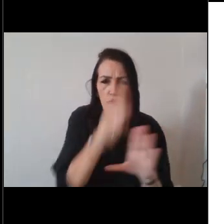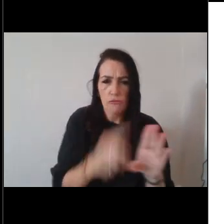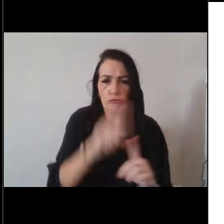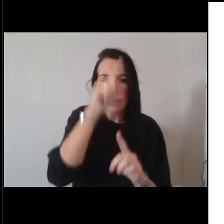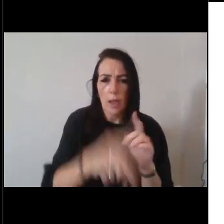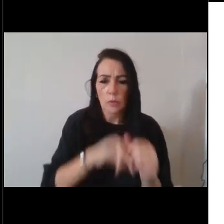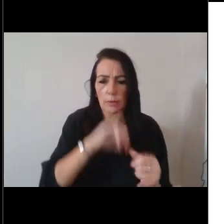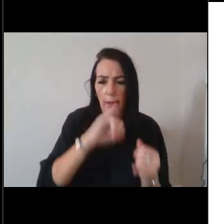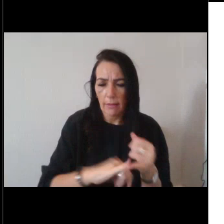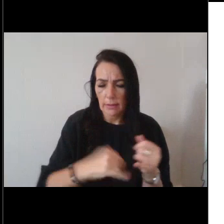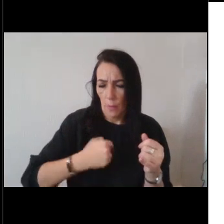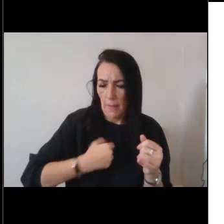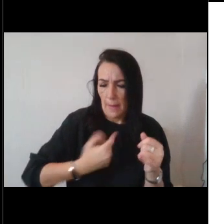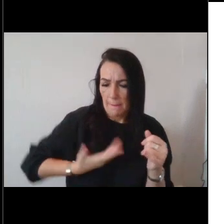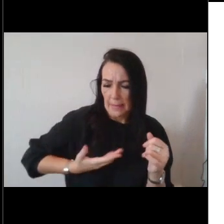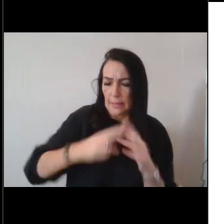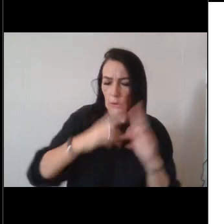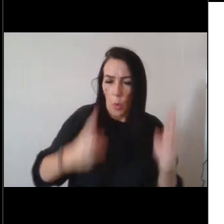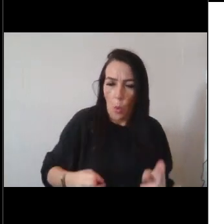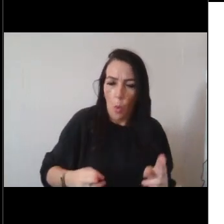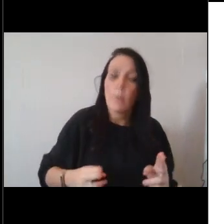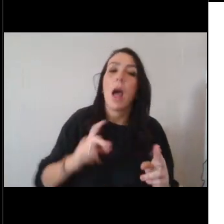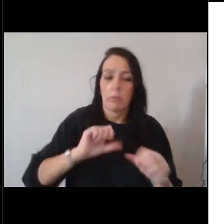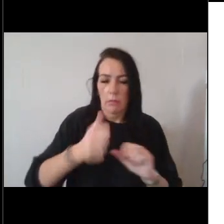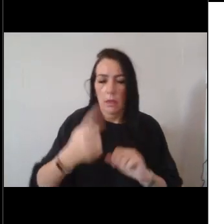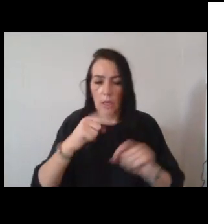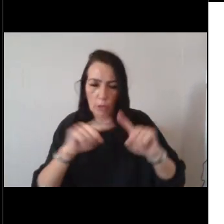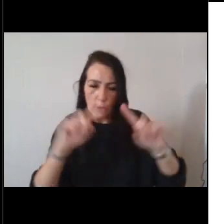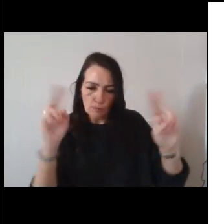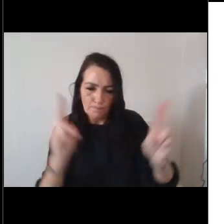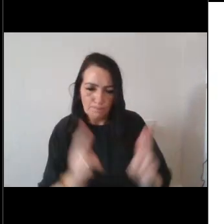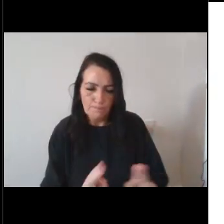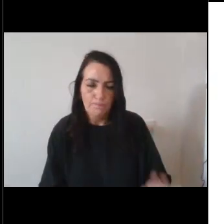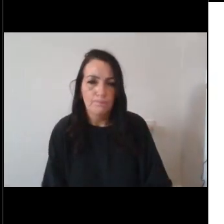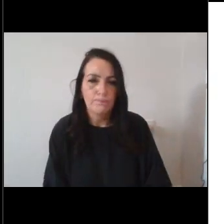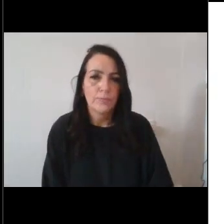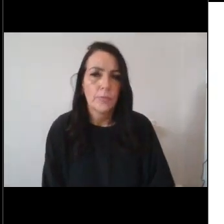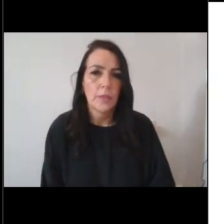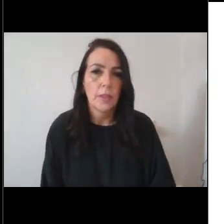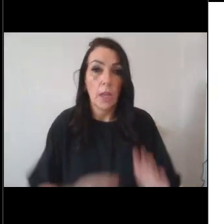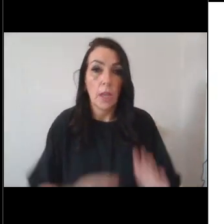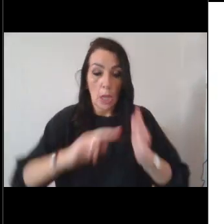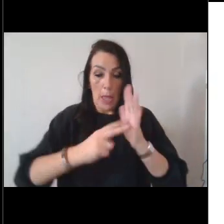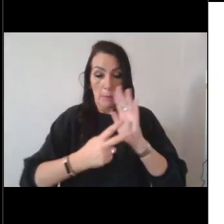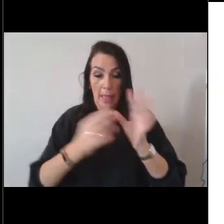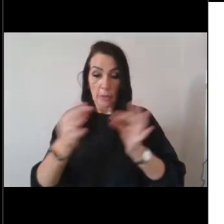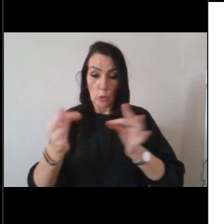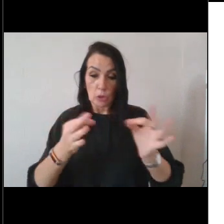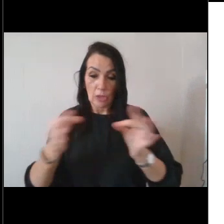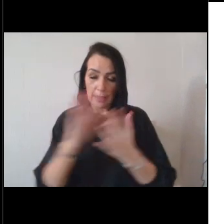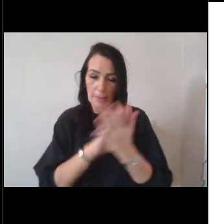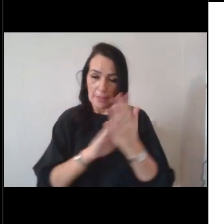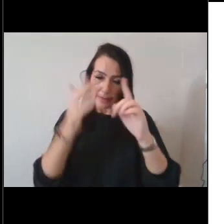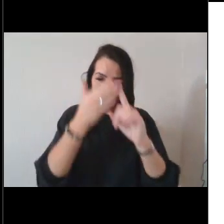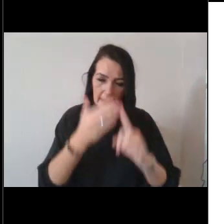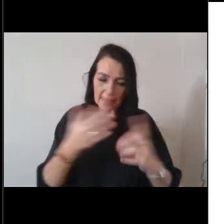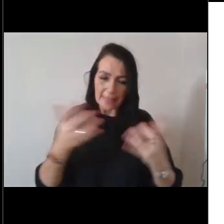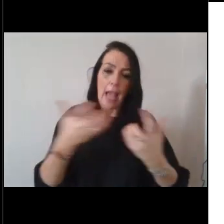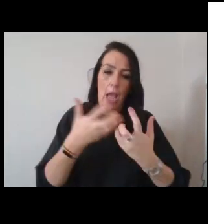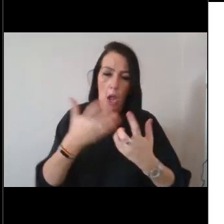so that you can then act to reduce your emissions. A net zero plan or strategy establishes targets for reaching net zero